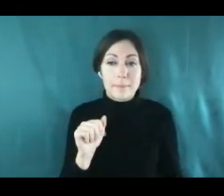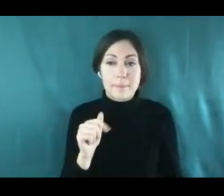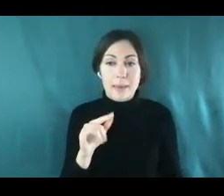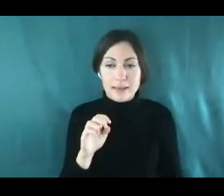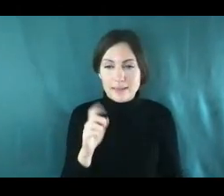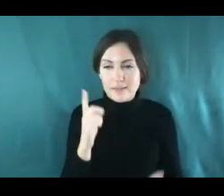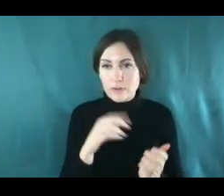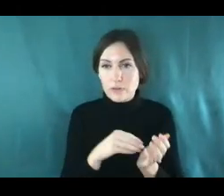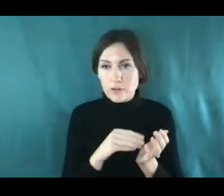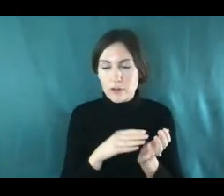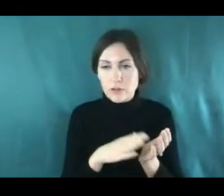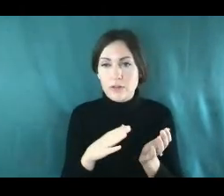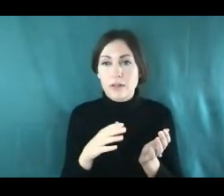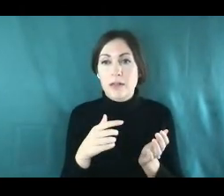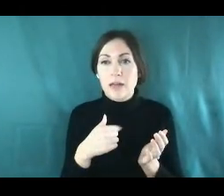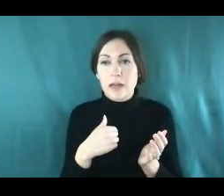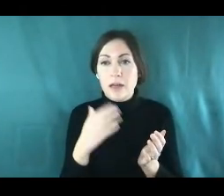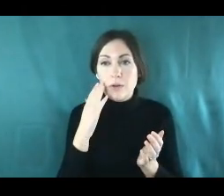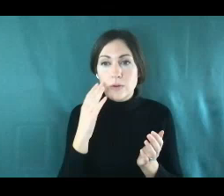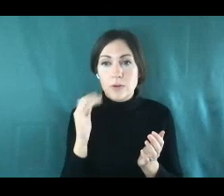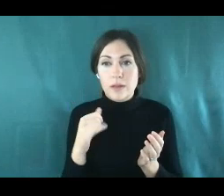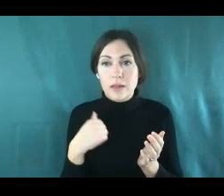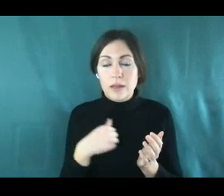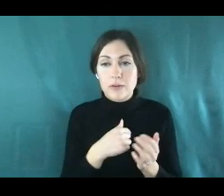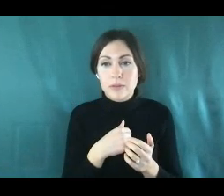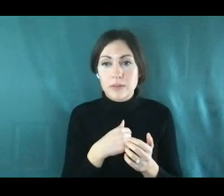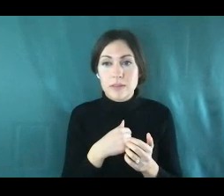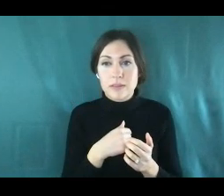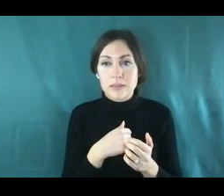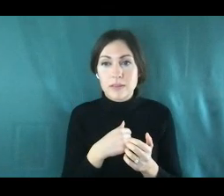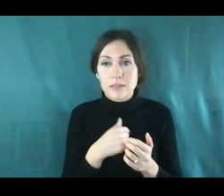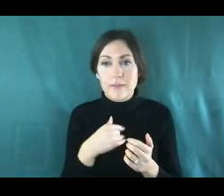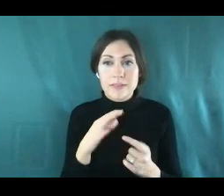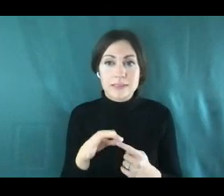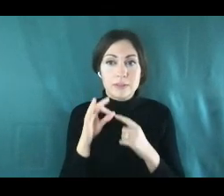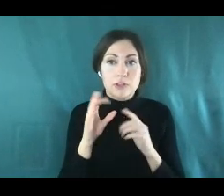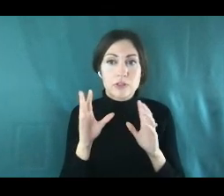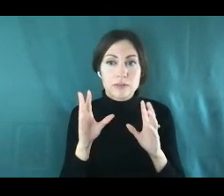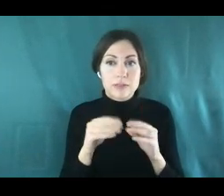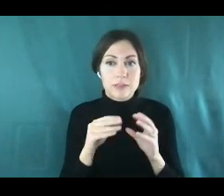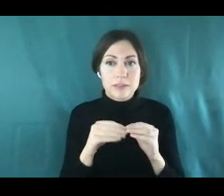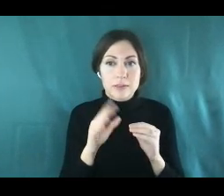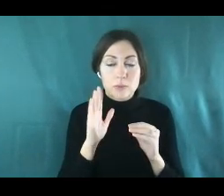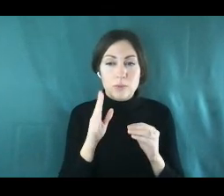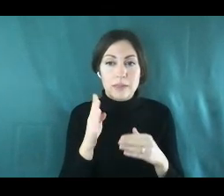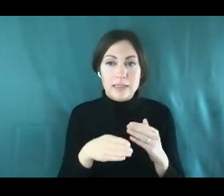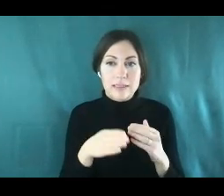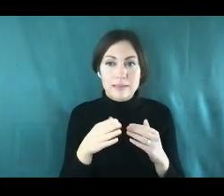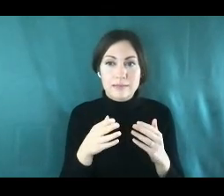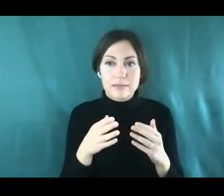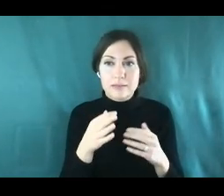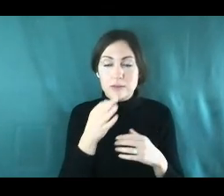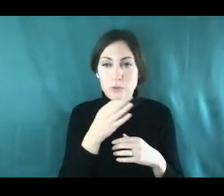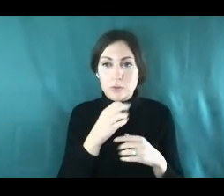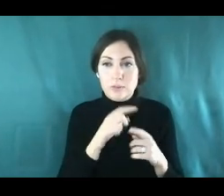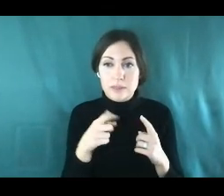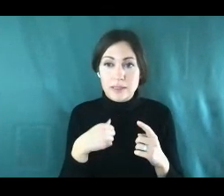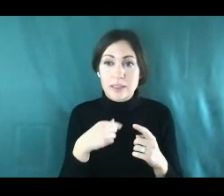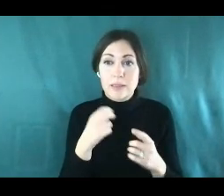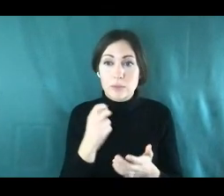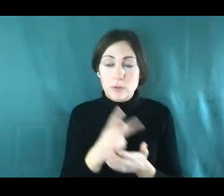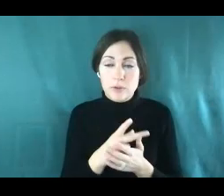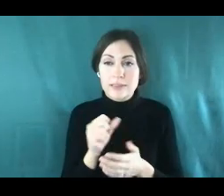record. I know we're in the midst of a special session that I'm hoping will be ending here soon, but they did pass a